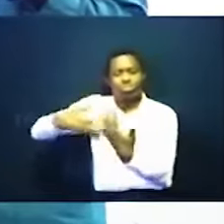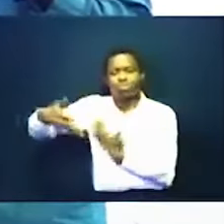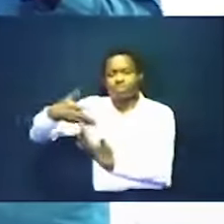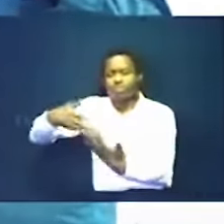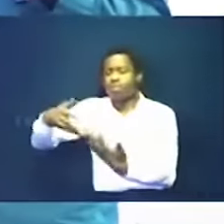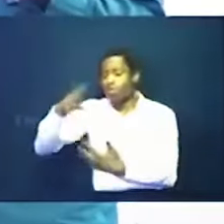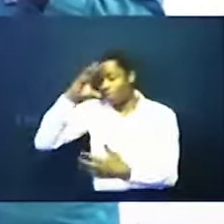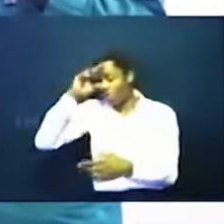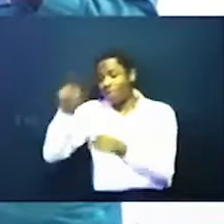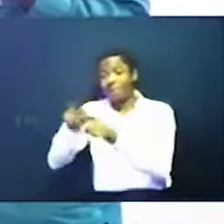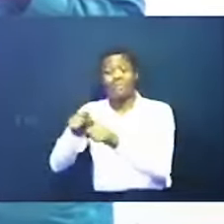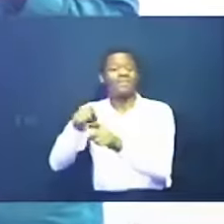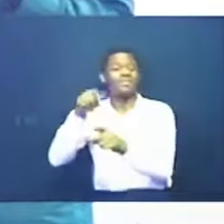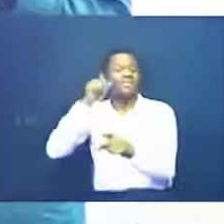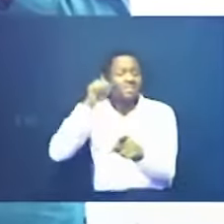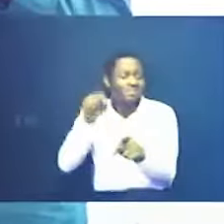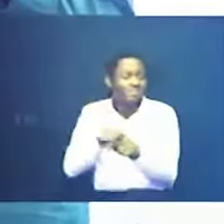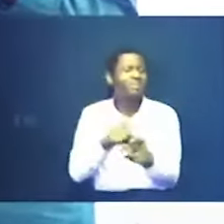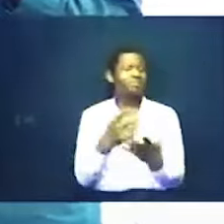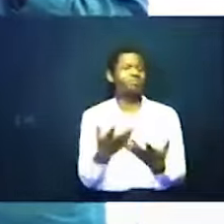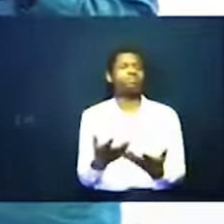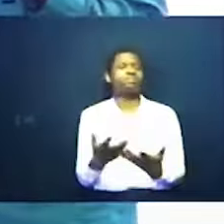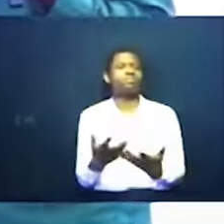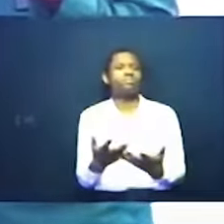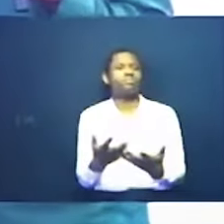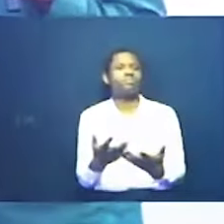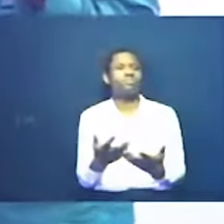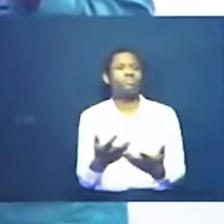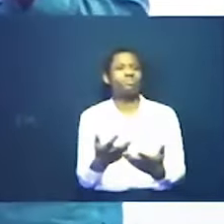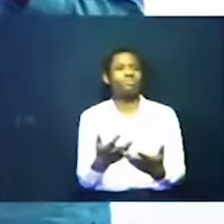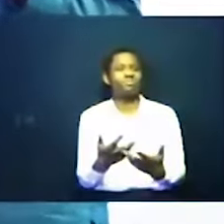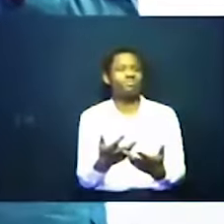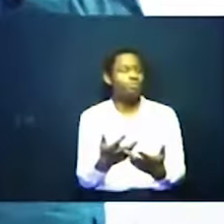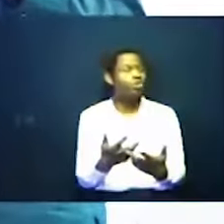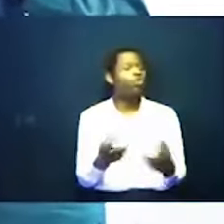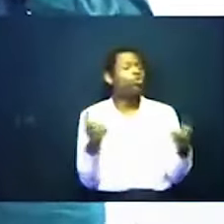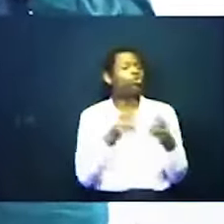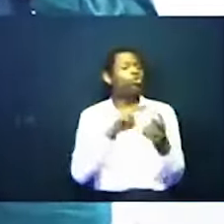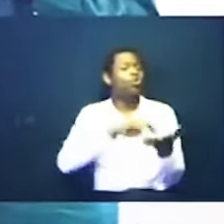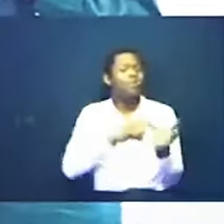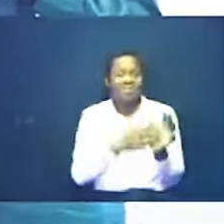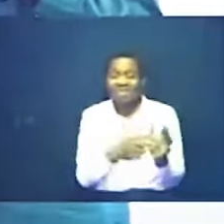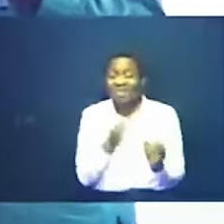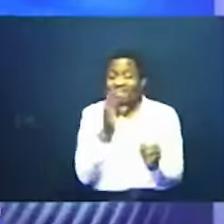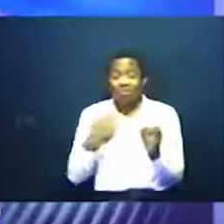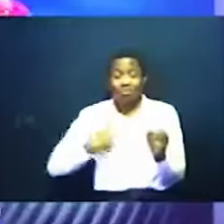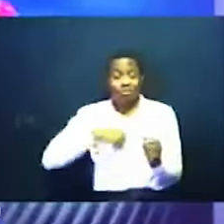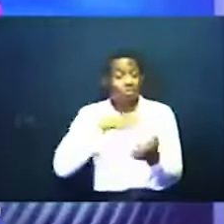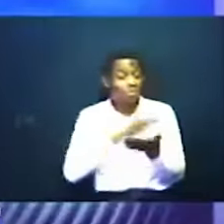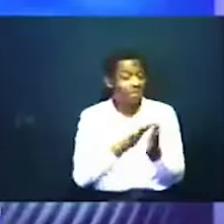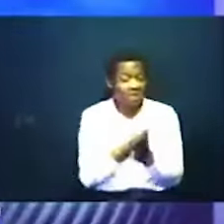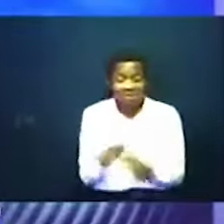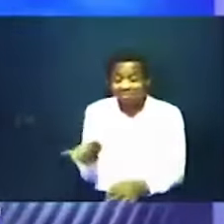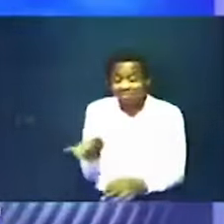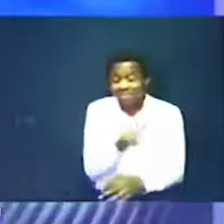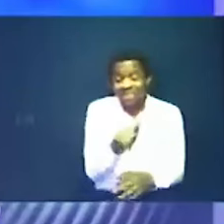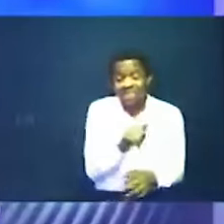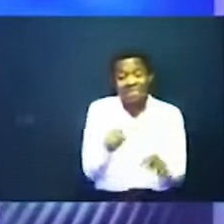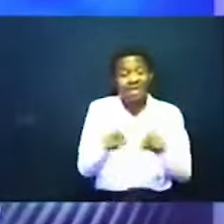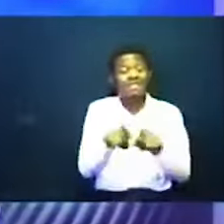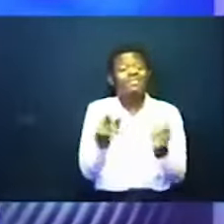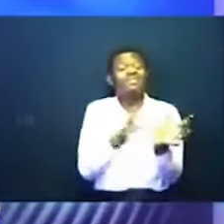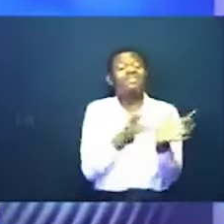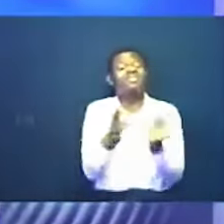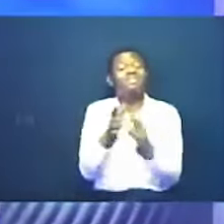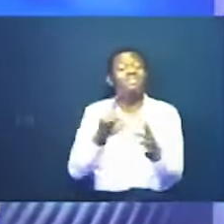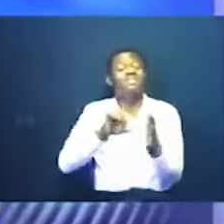you all conform to the image, then Jesus will have some brothers and sisters here on earth. People who look like him. Ye chren